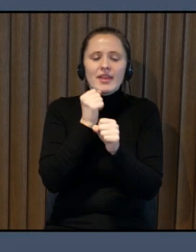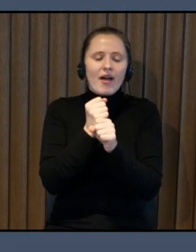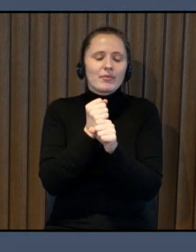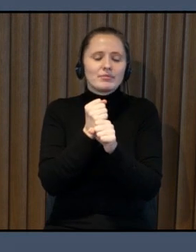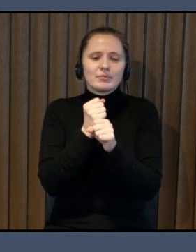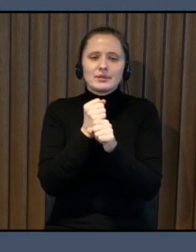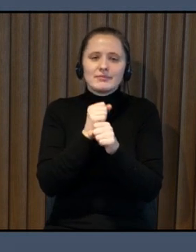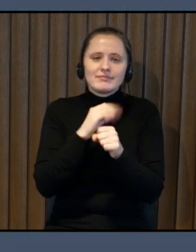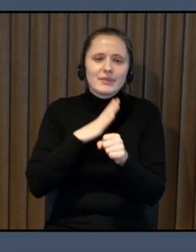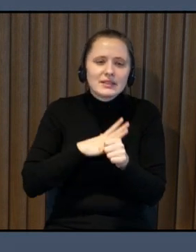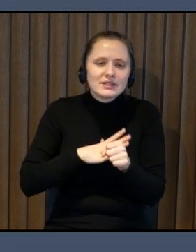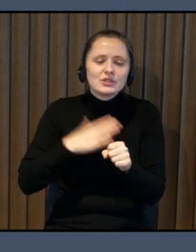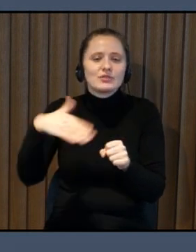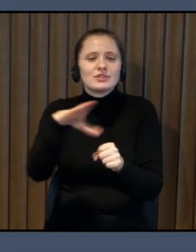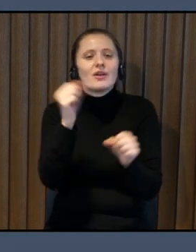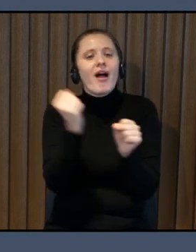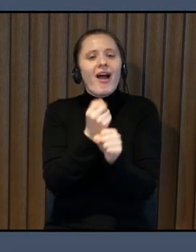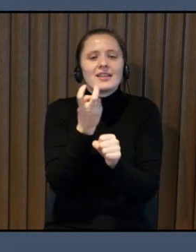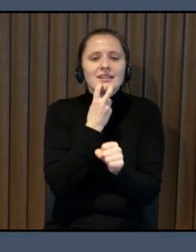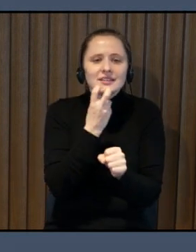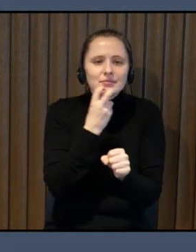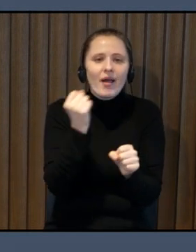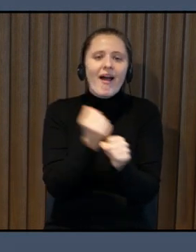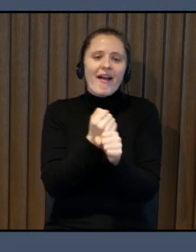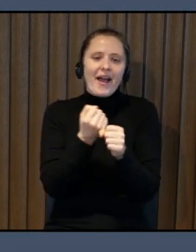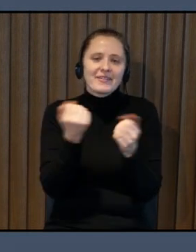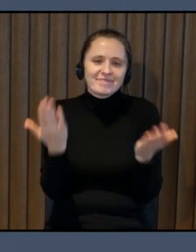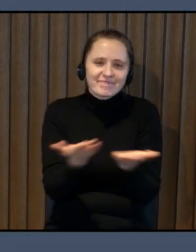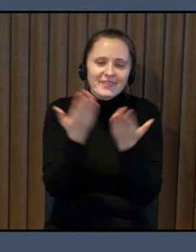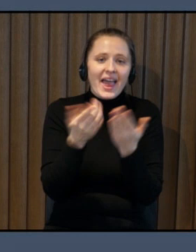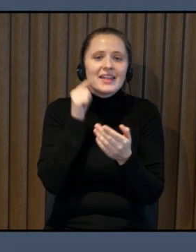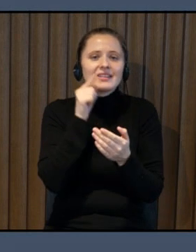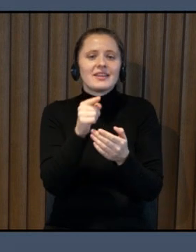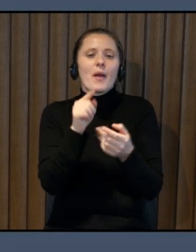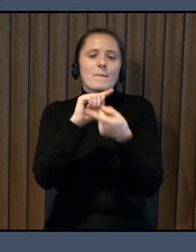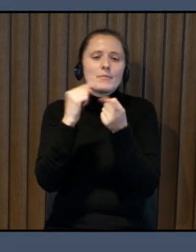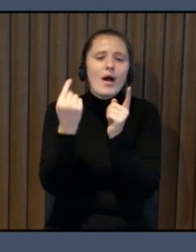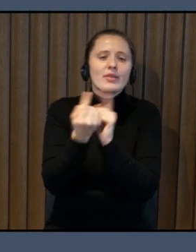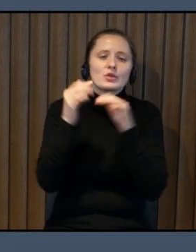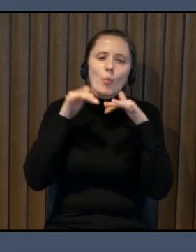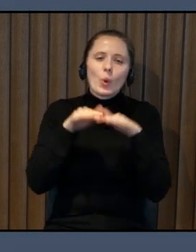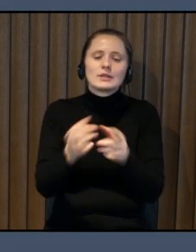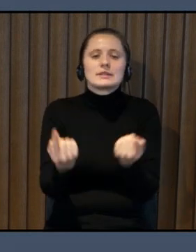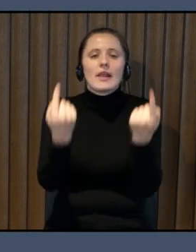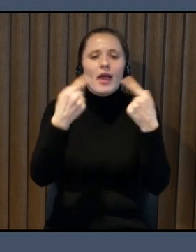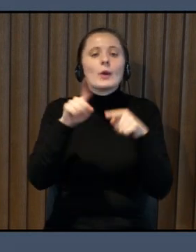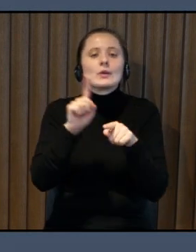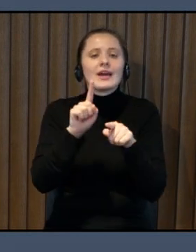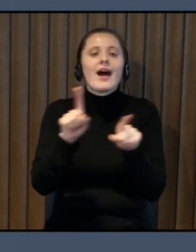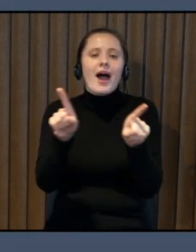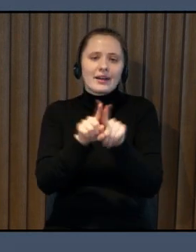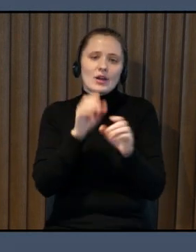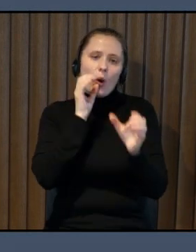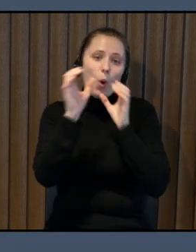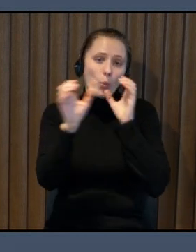cushions, air cushions, and those works, they can endure everything. Praises and also